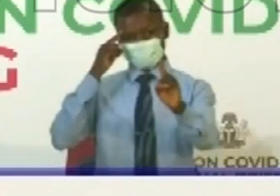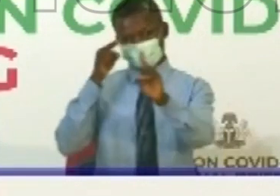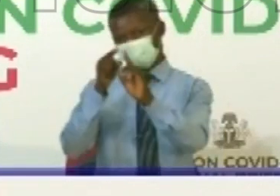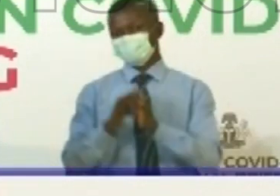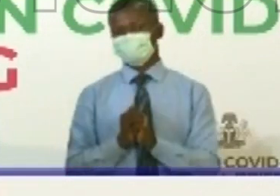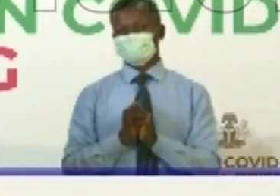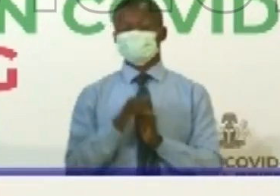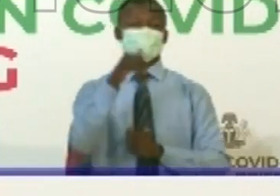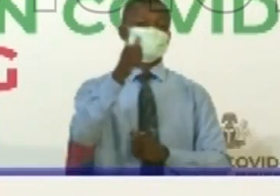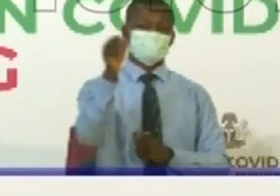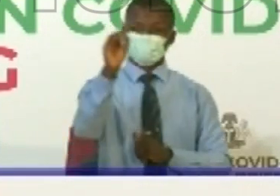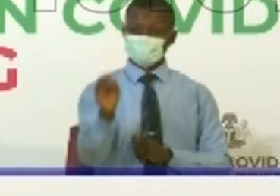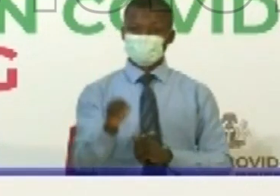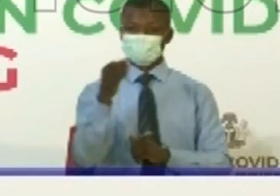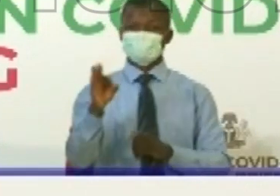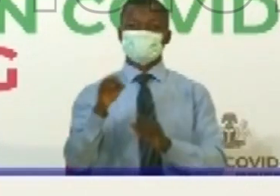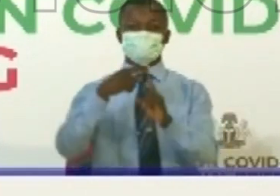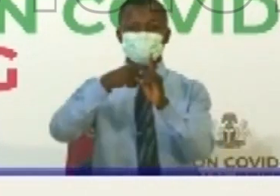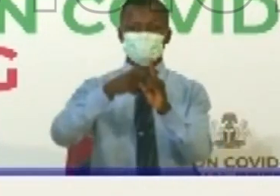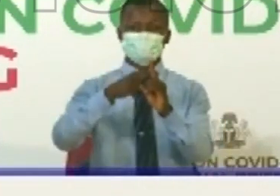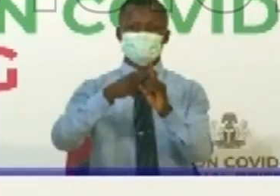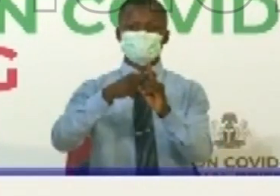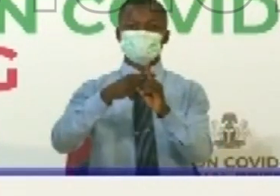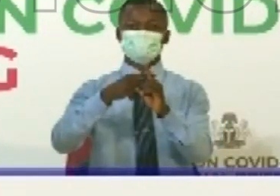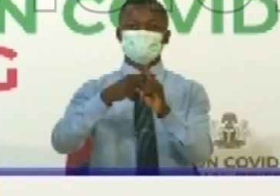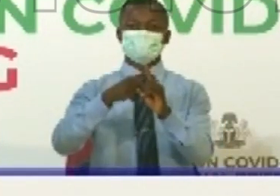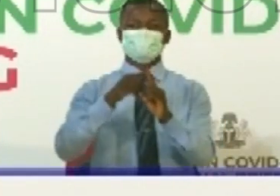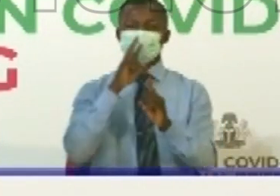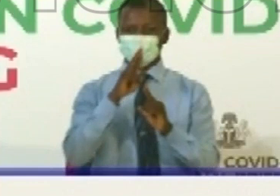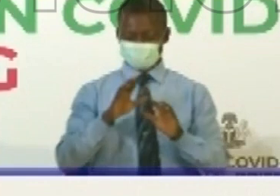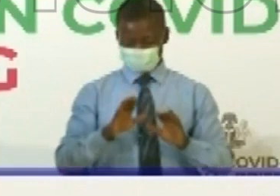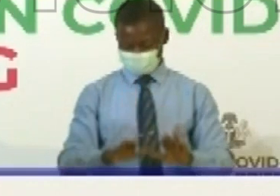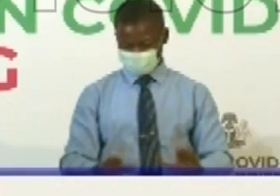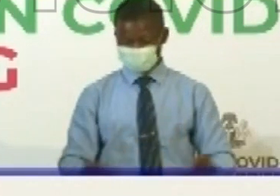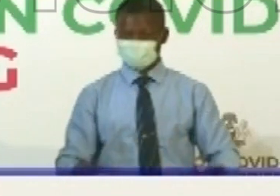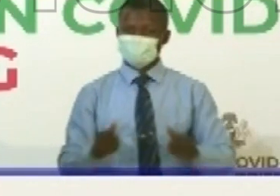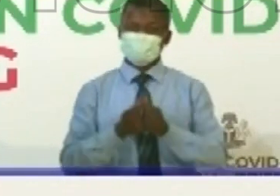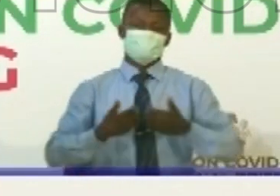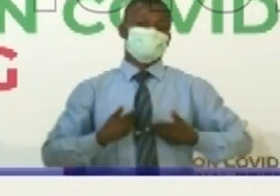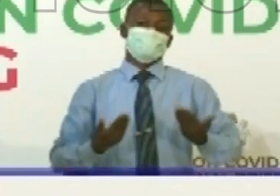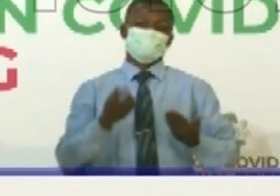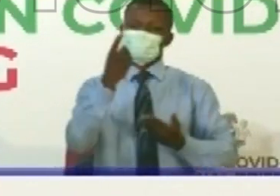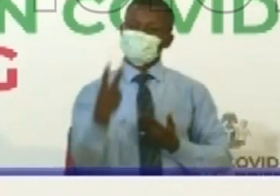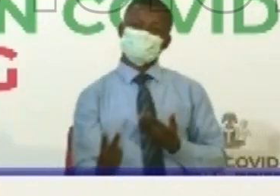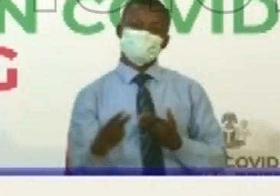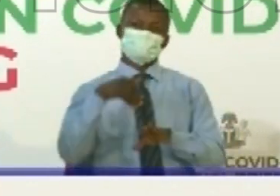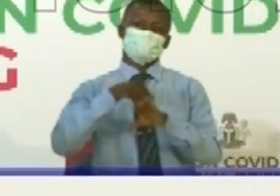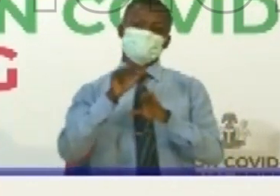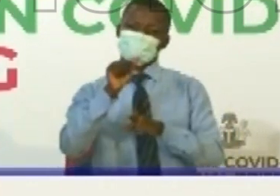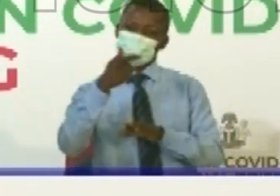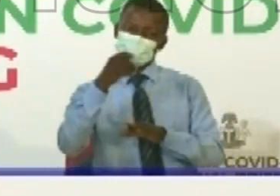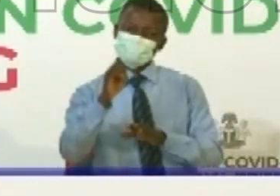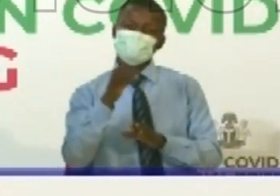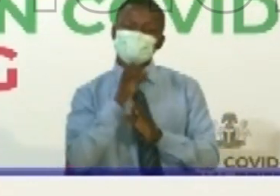10% of the positive cases are children and adolescents, with more than half of them in the age bracket